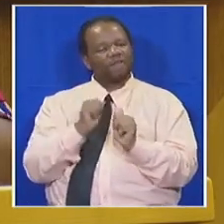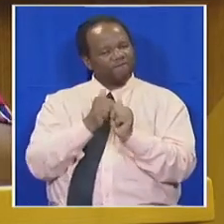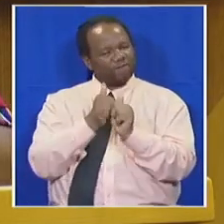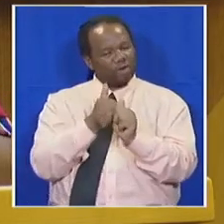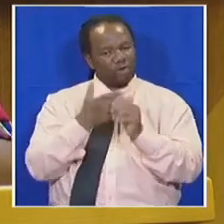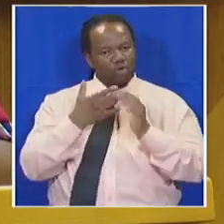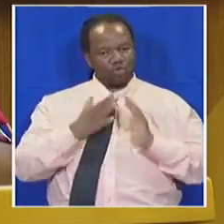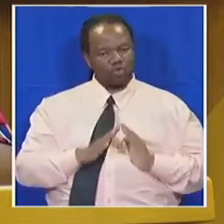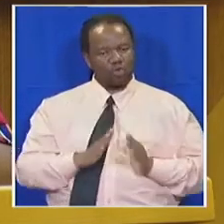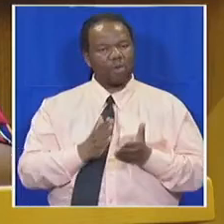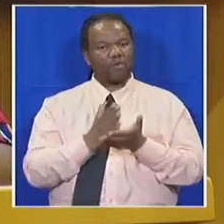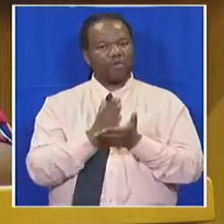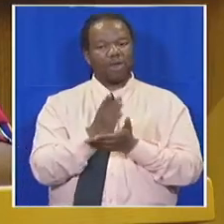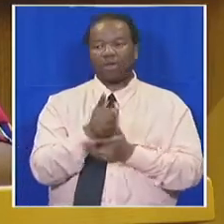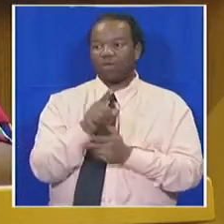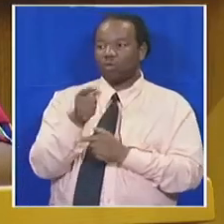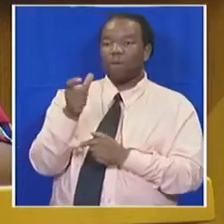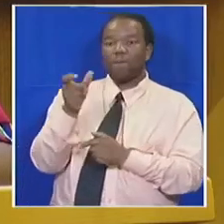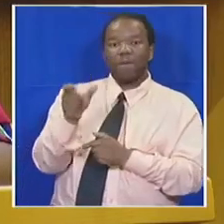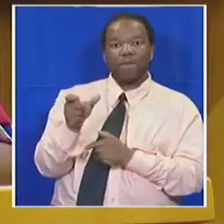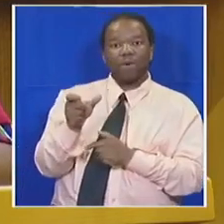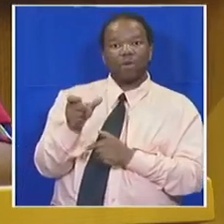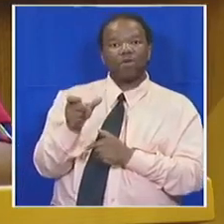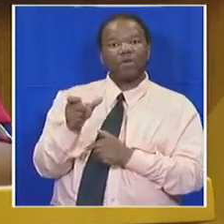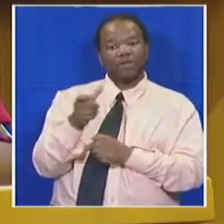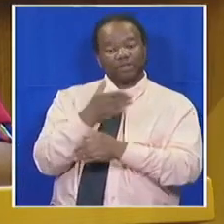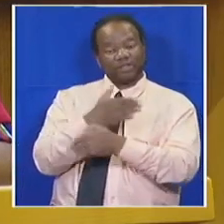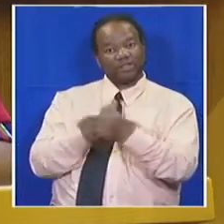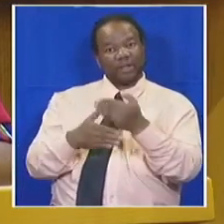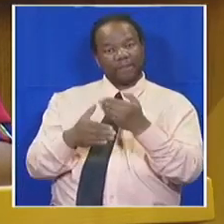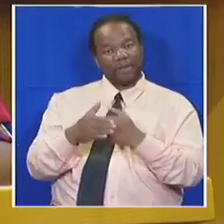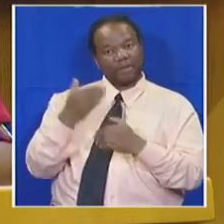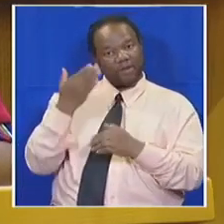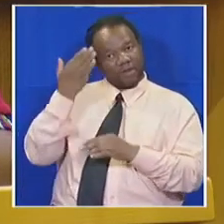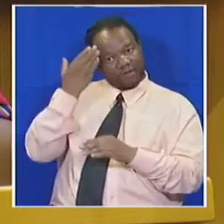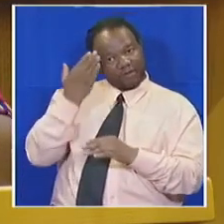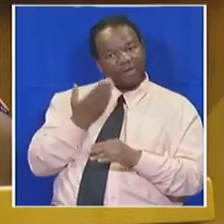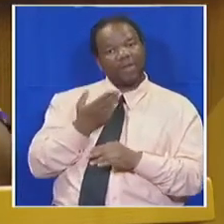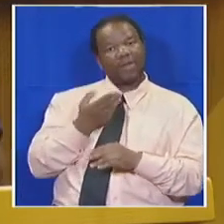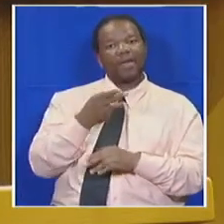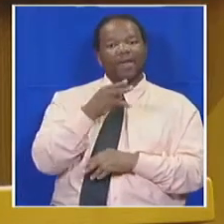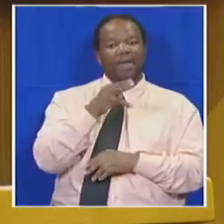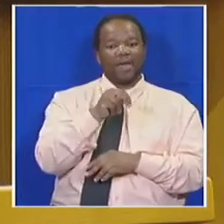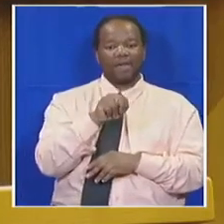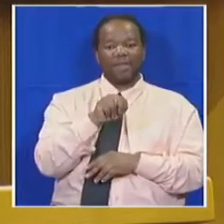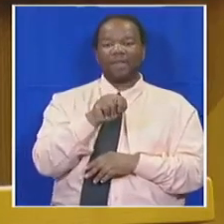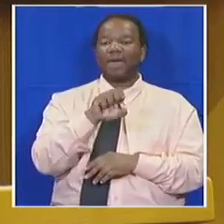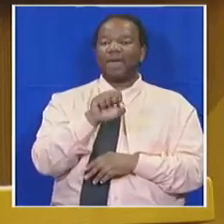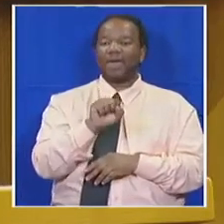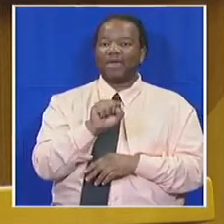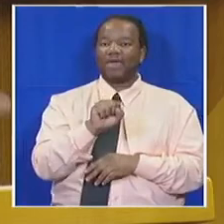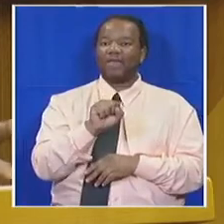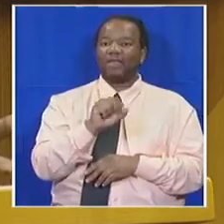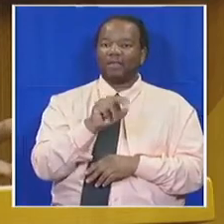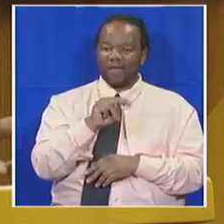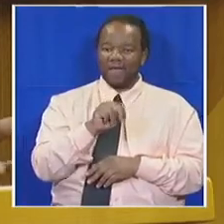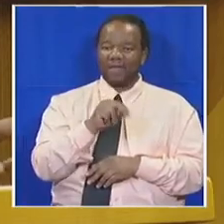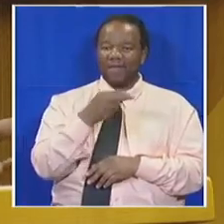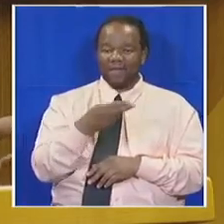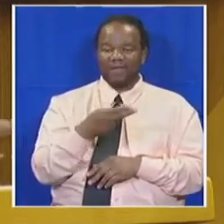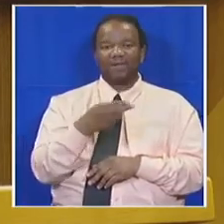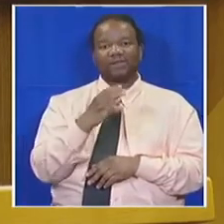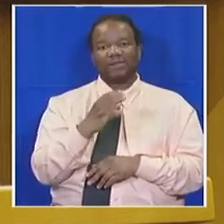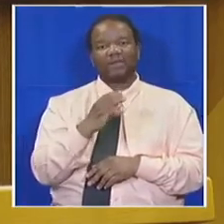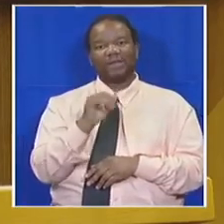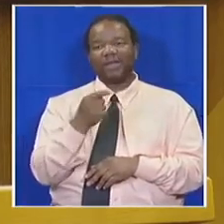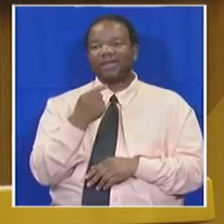with mental disabilities. Furthermore, the MHCA contained articles addressing compulsory